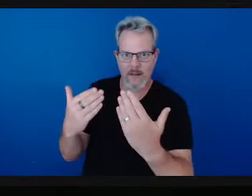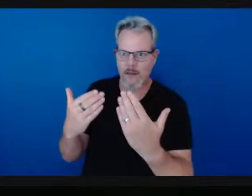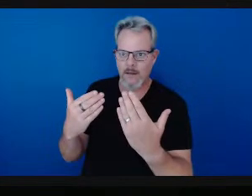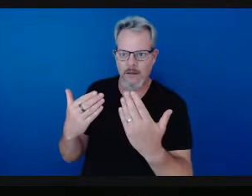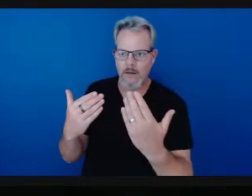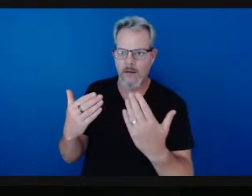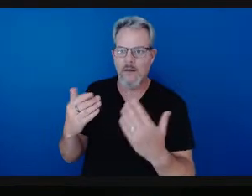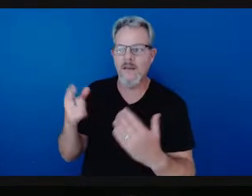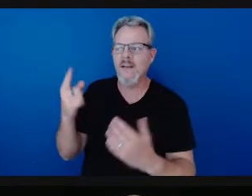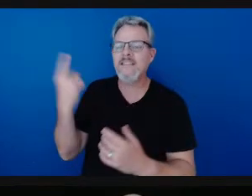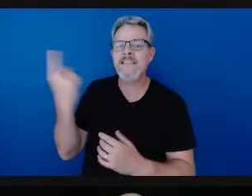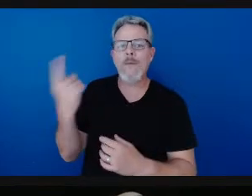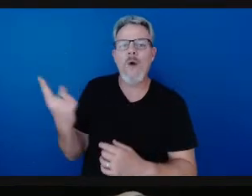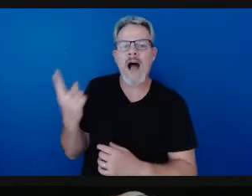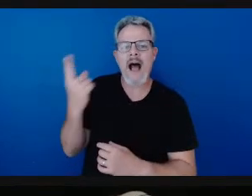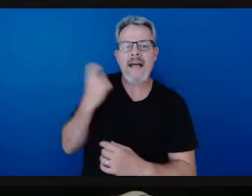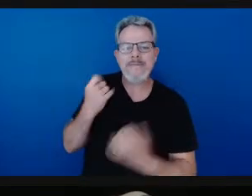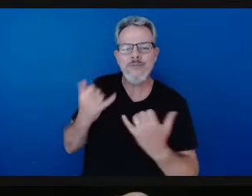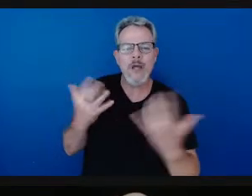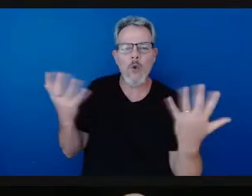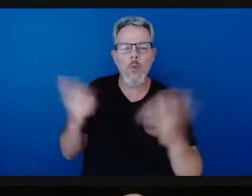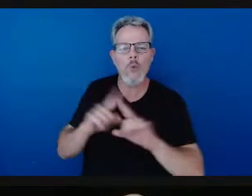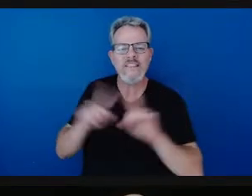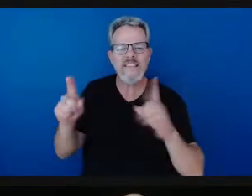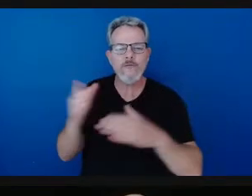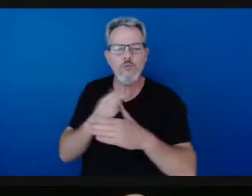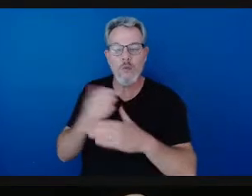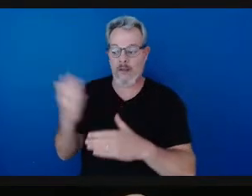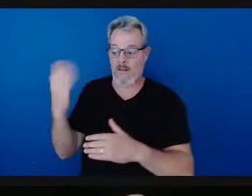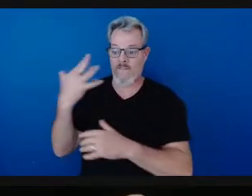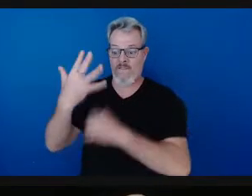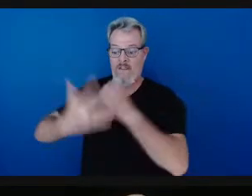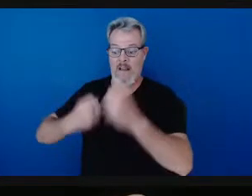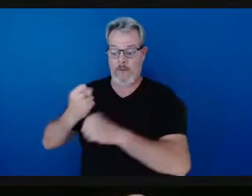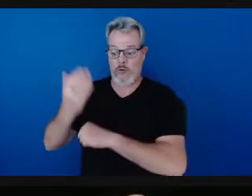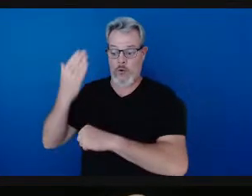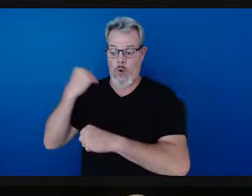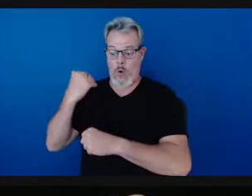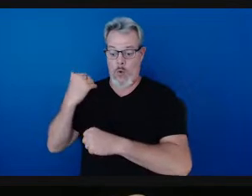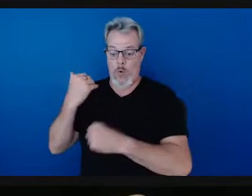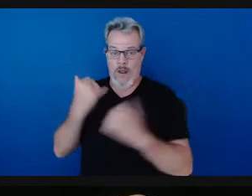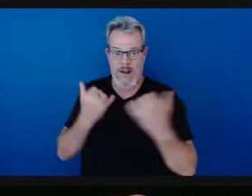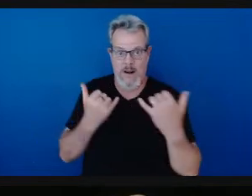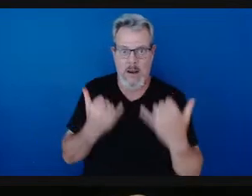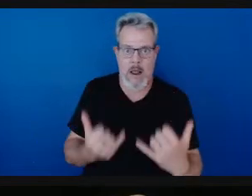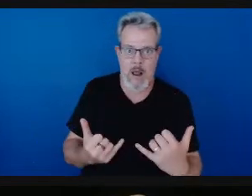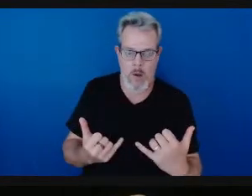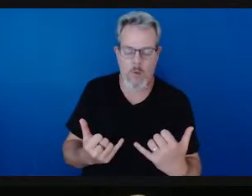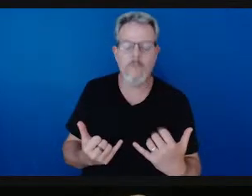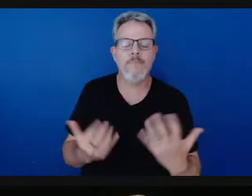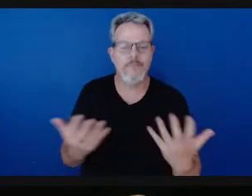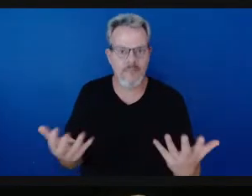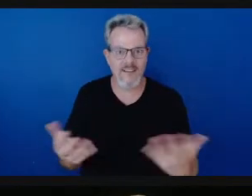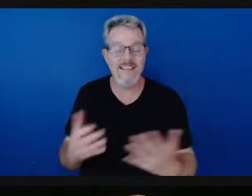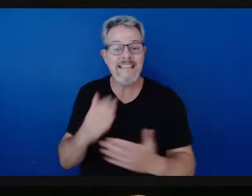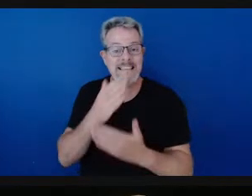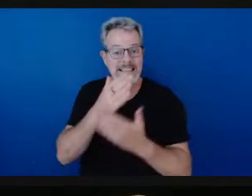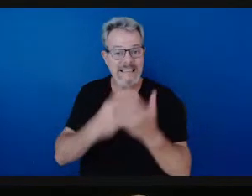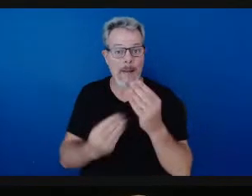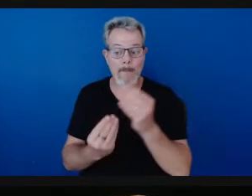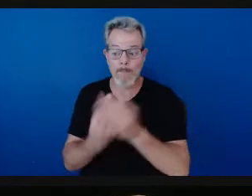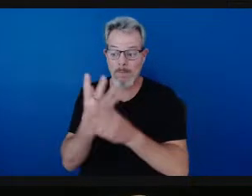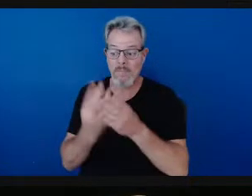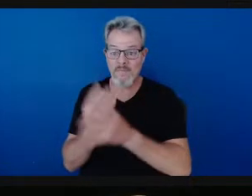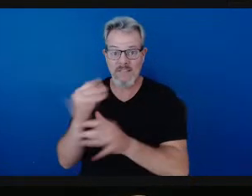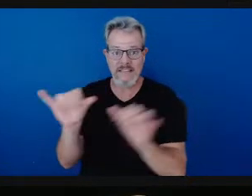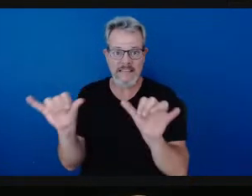asking me today, what's the difference between this and 2018? Well, some of the fountains are similar size. The amount of lava can be similar